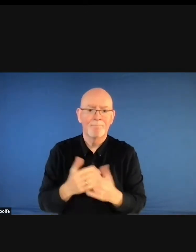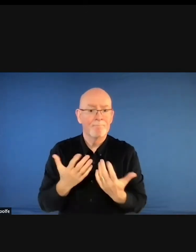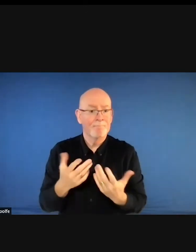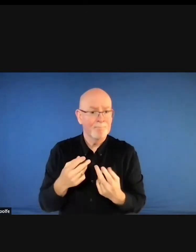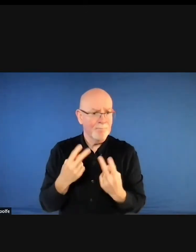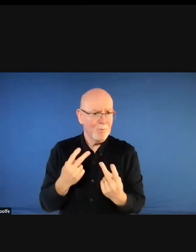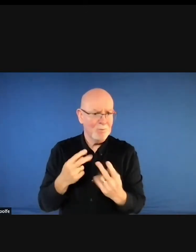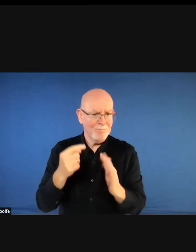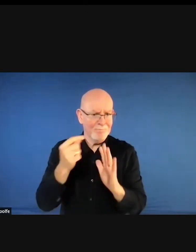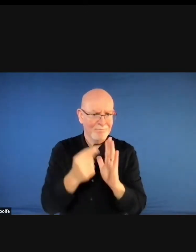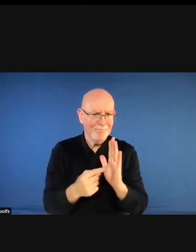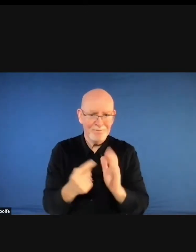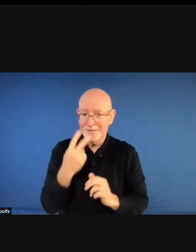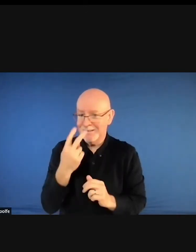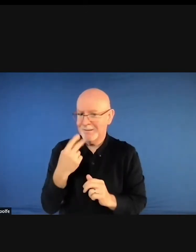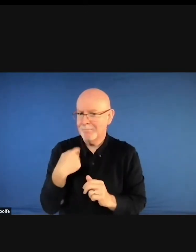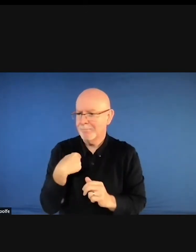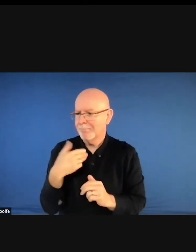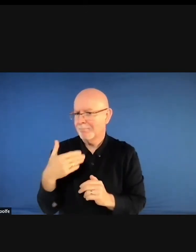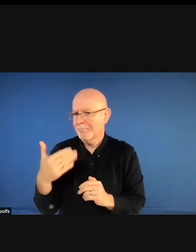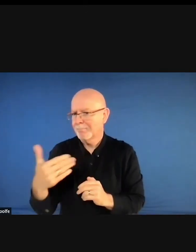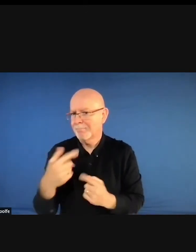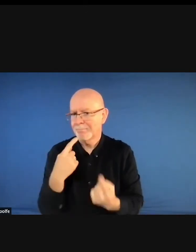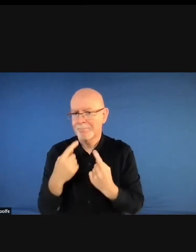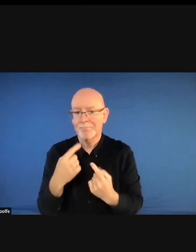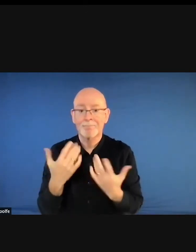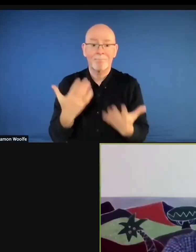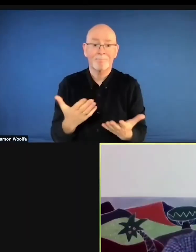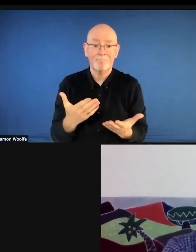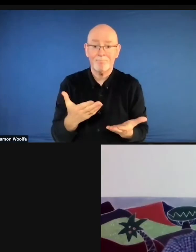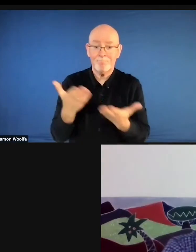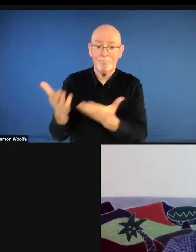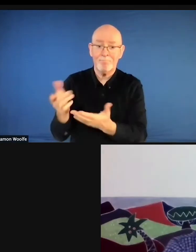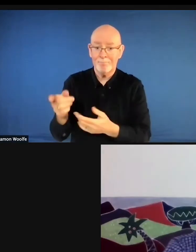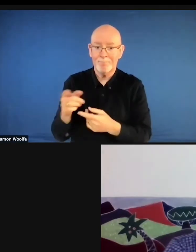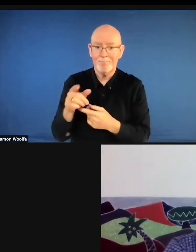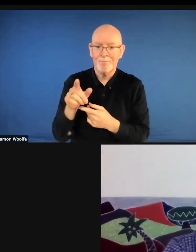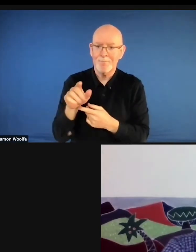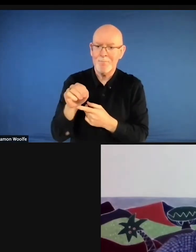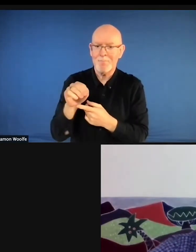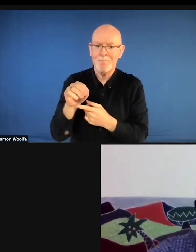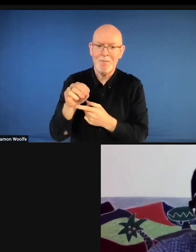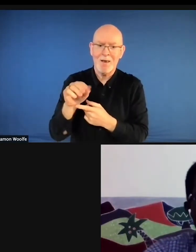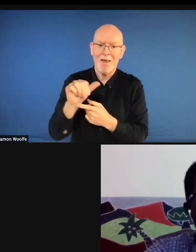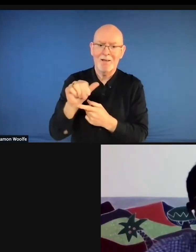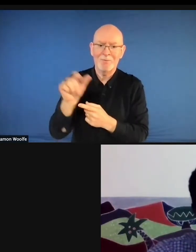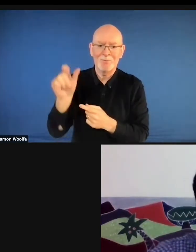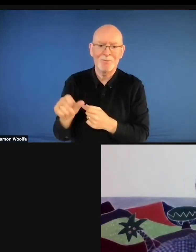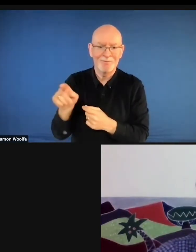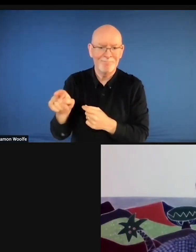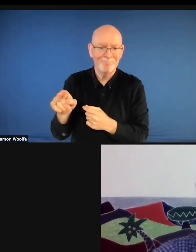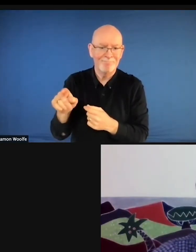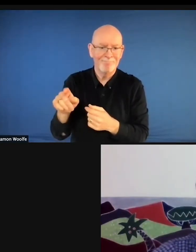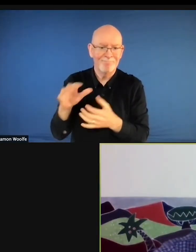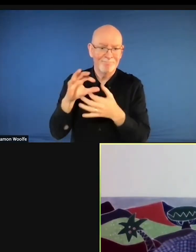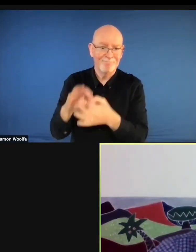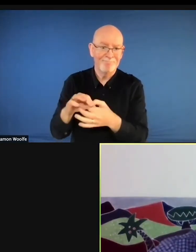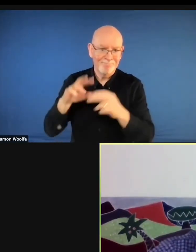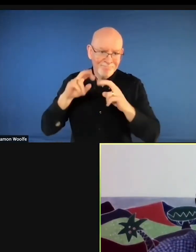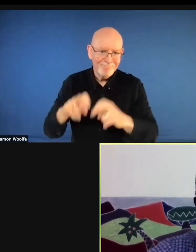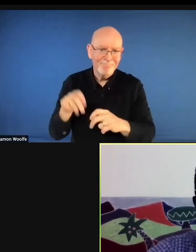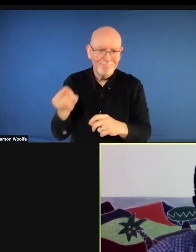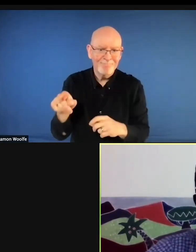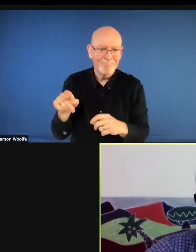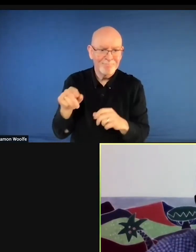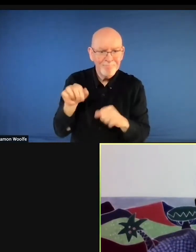bit later about the research ethics dilemmas in your studies, but I'd like to ask you first, as a